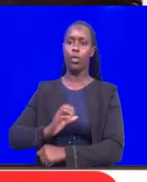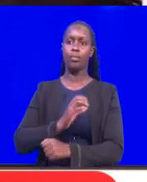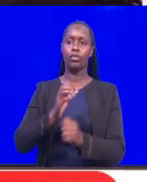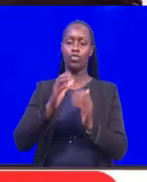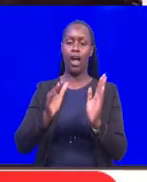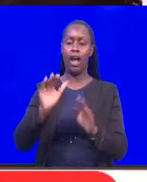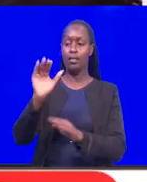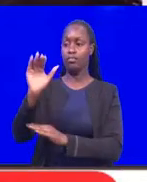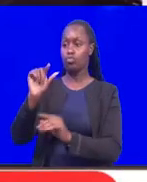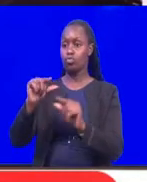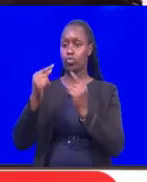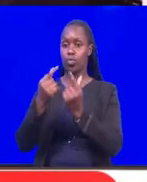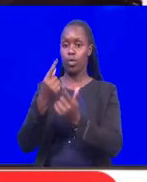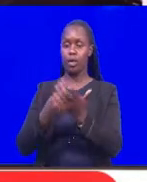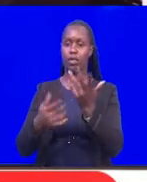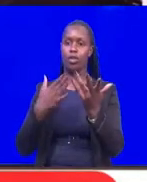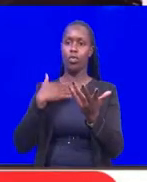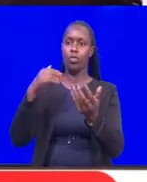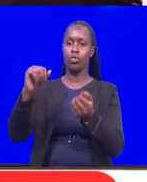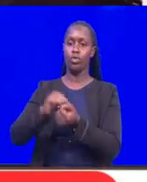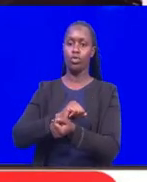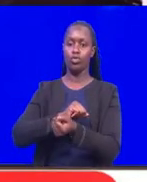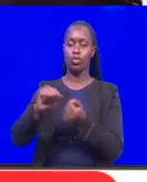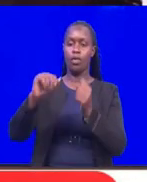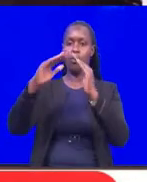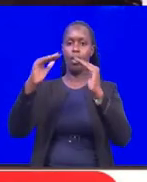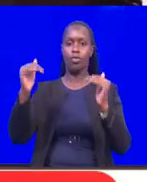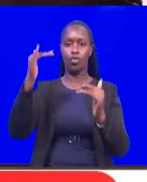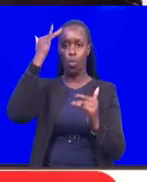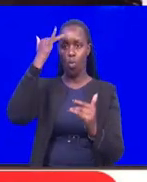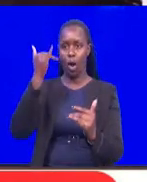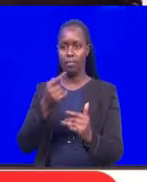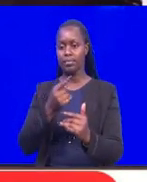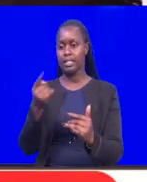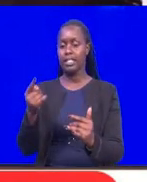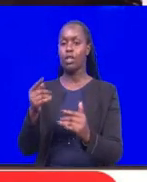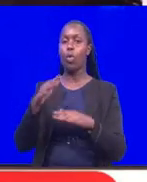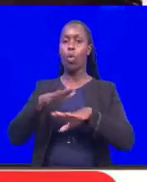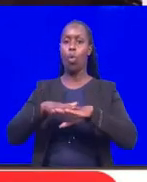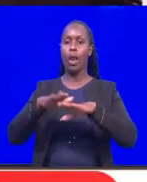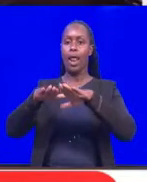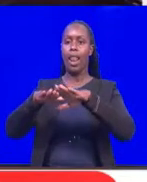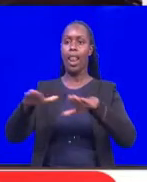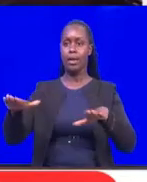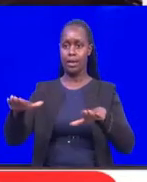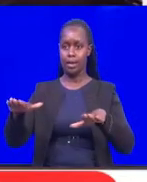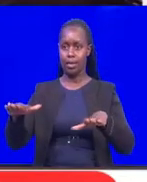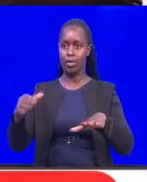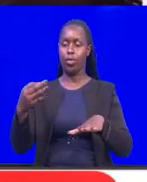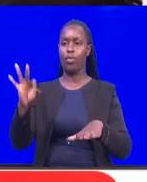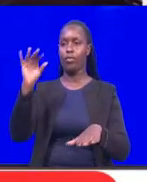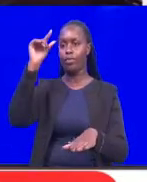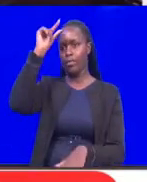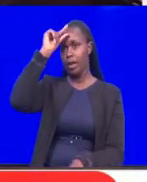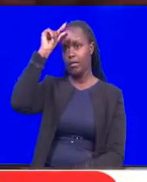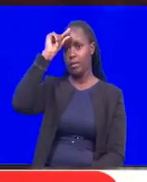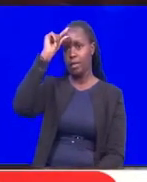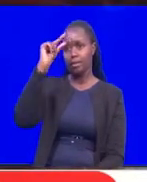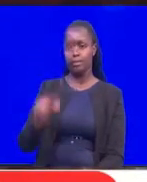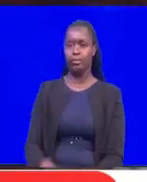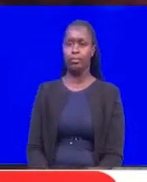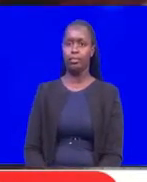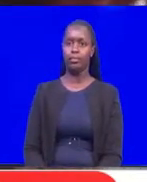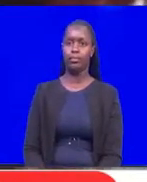to demolish houses alleged to be on grabbed public land. Ruga Ival files the following report.